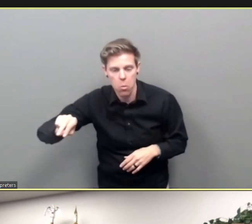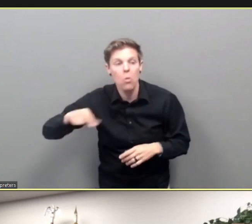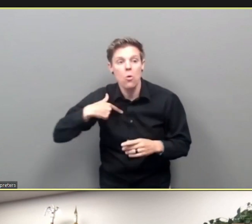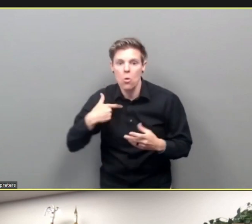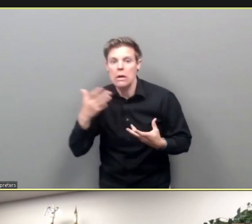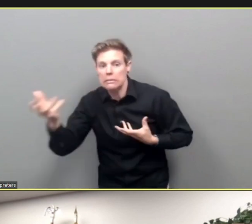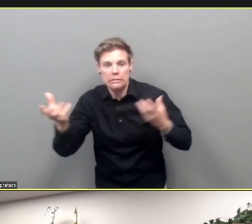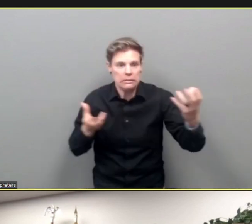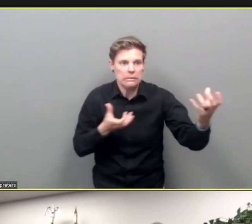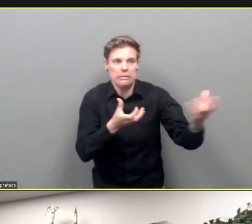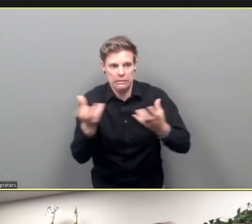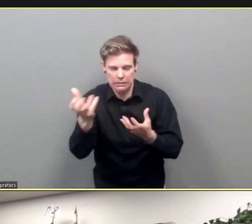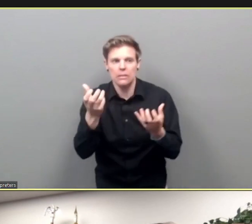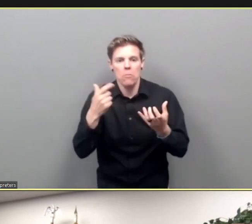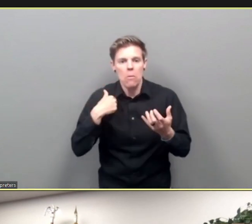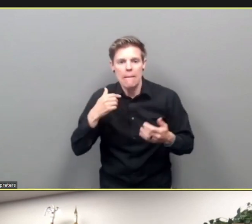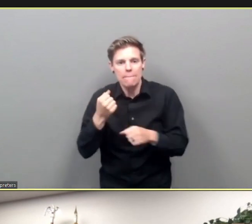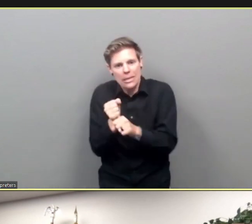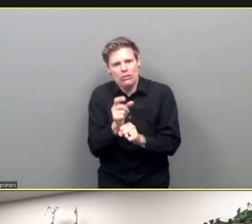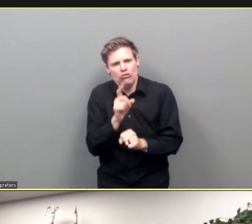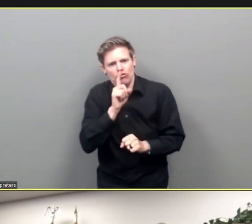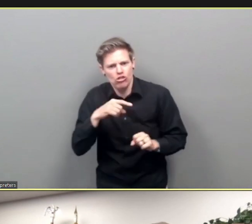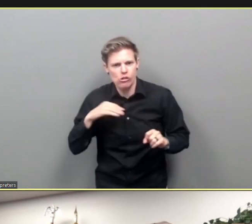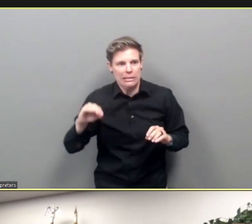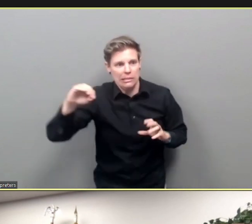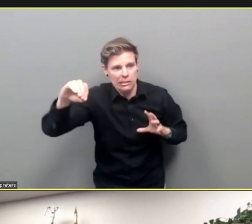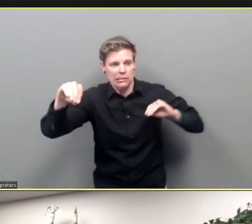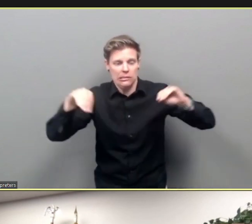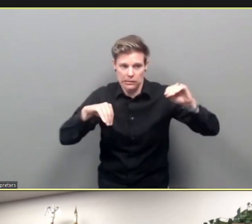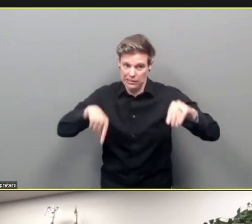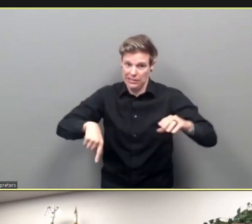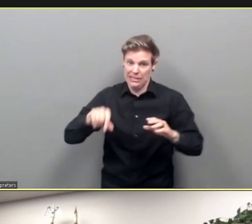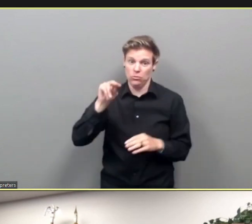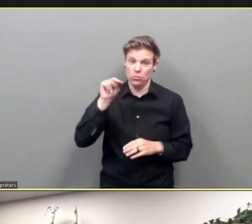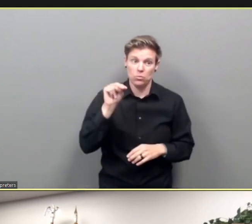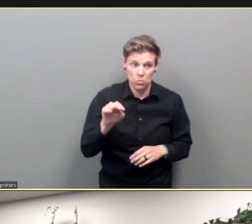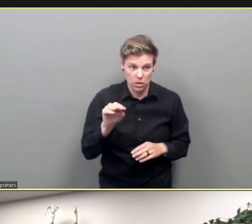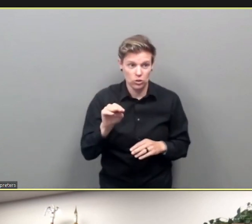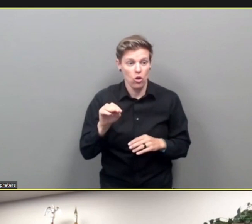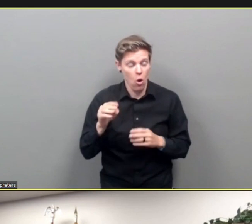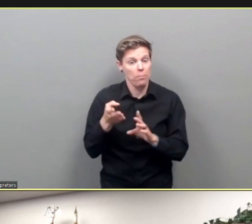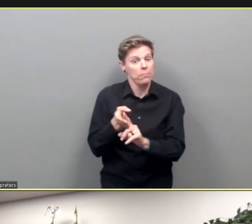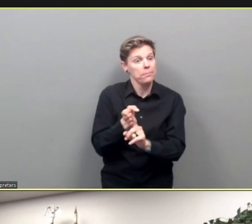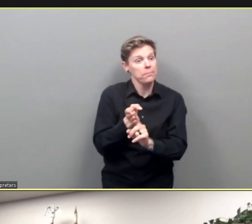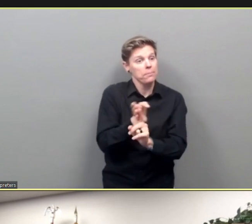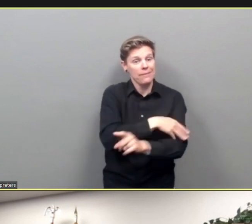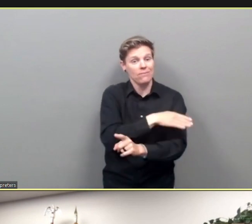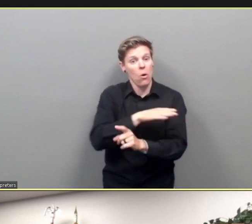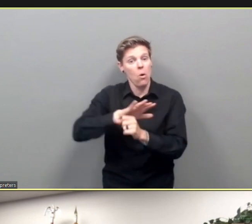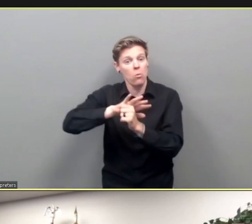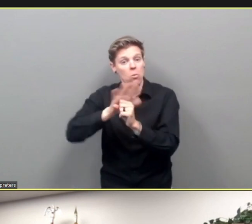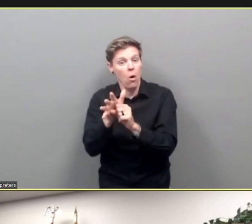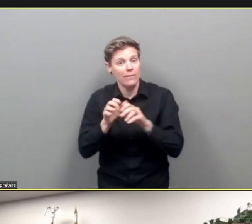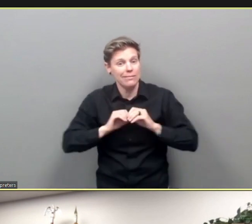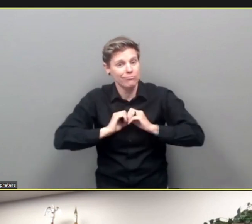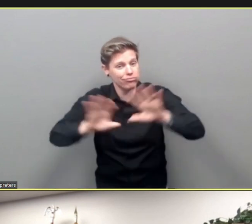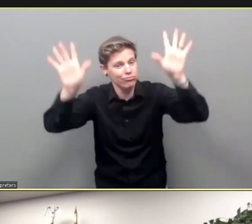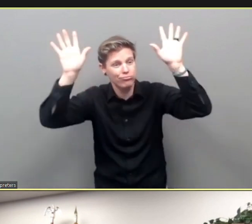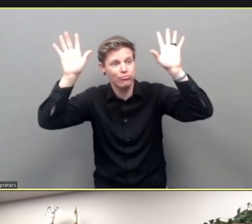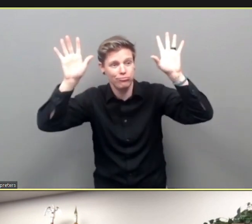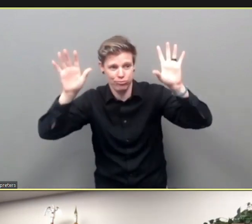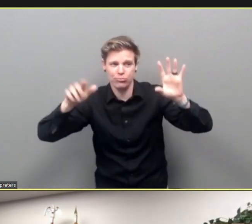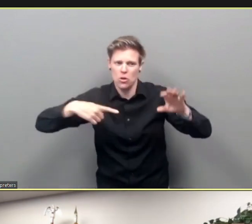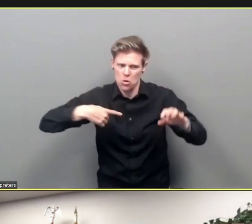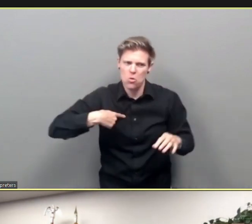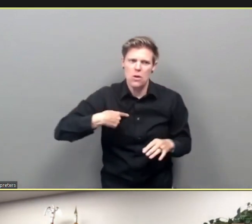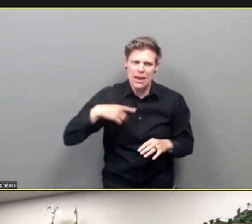somewhere. But also keep in mind in New Mexico, before the pandemic, we would have days when we had 30 or 40 people